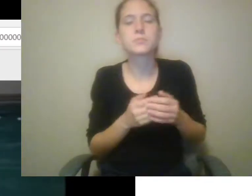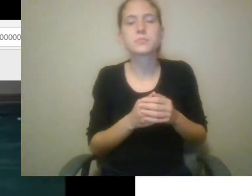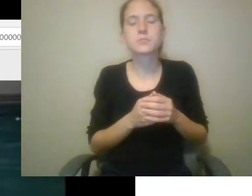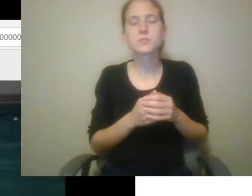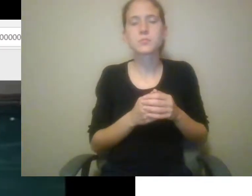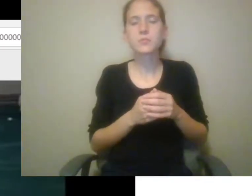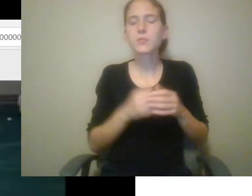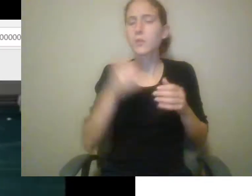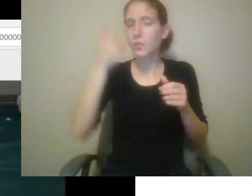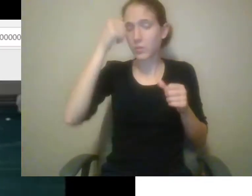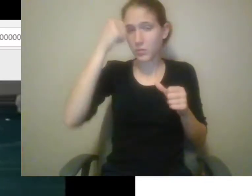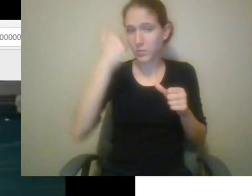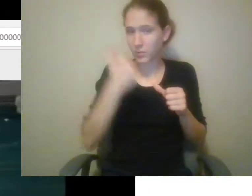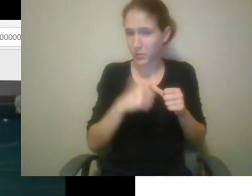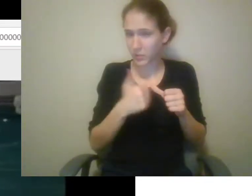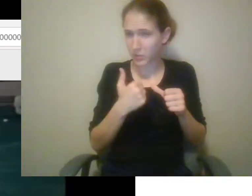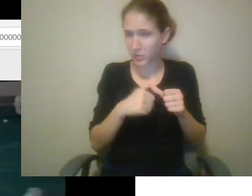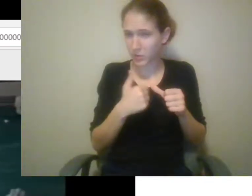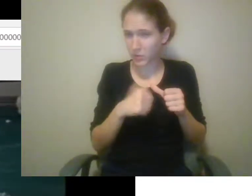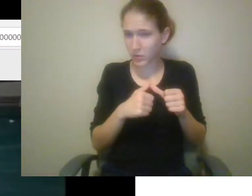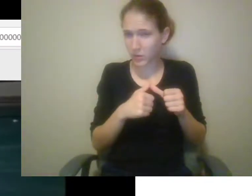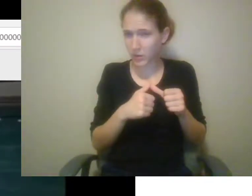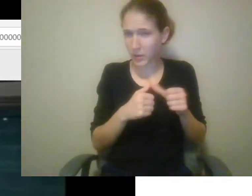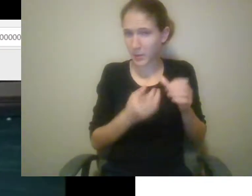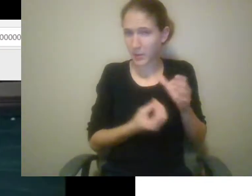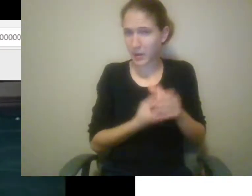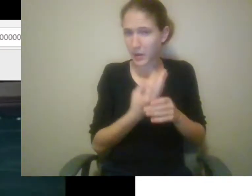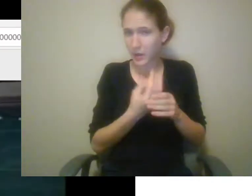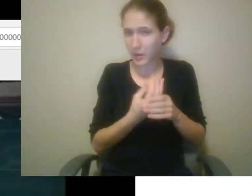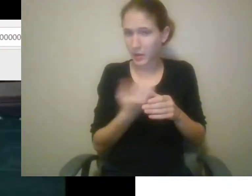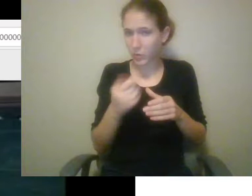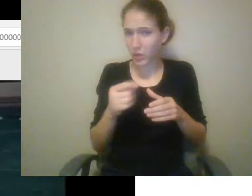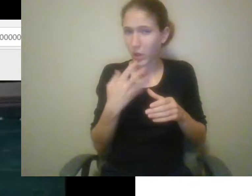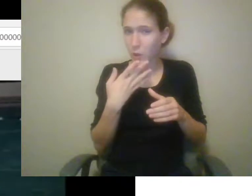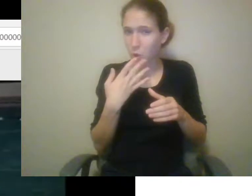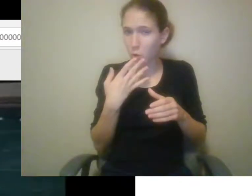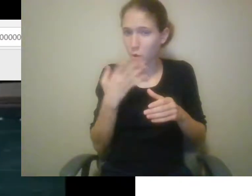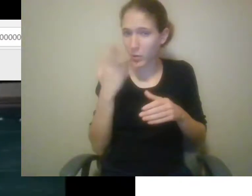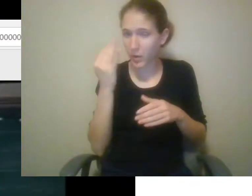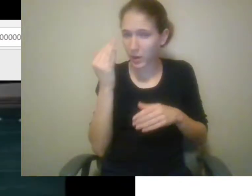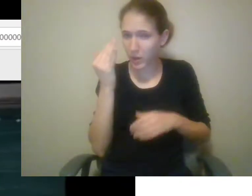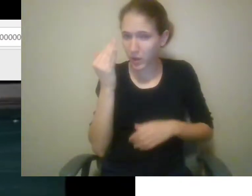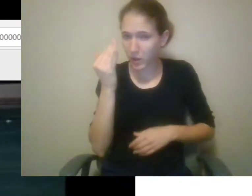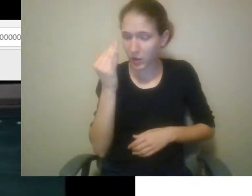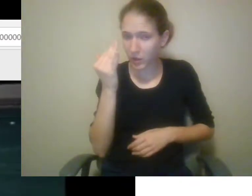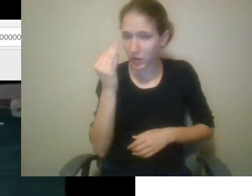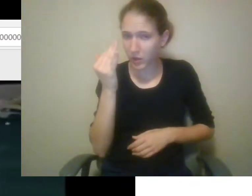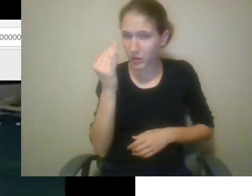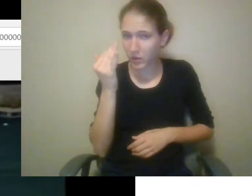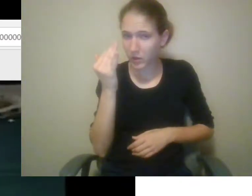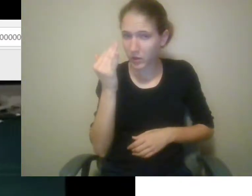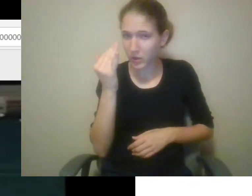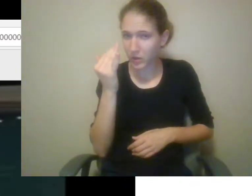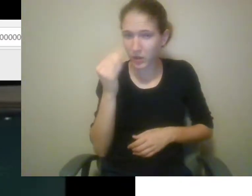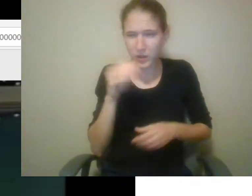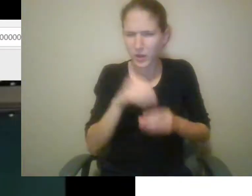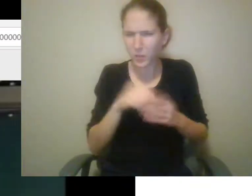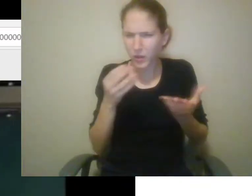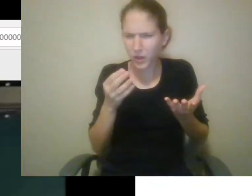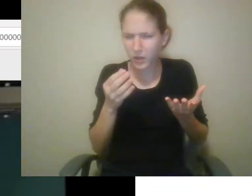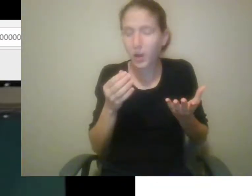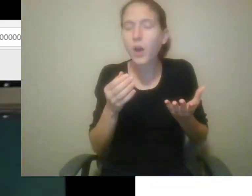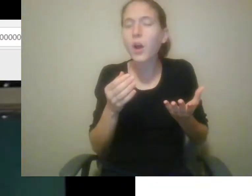Maybe think of the green color that plants have. Oh. Will? Chlorophyll. Okay,